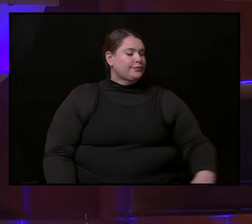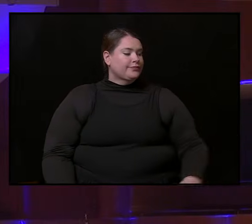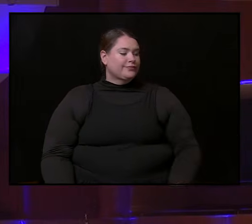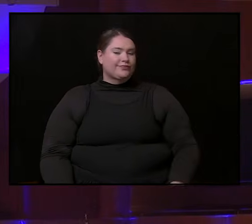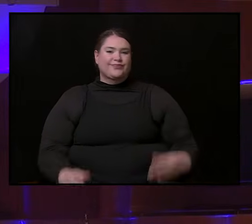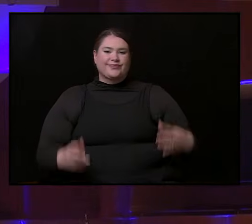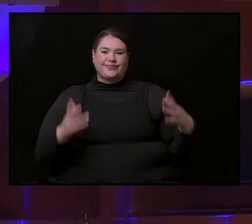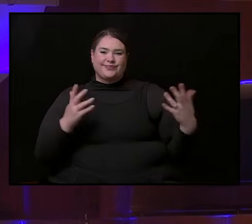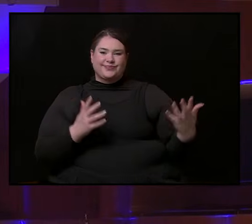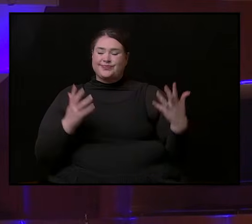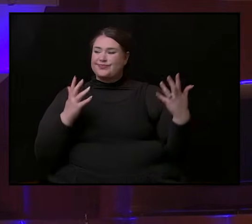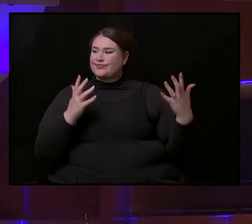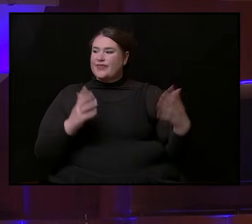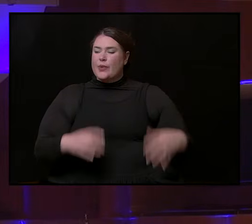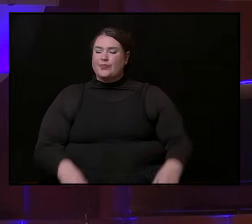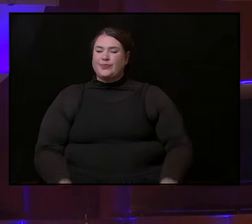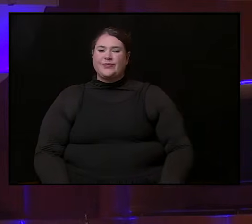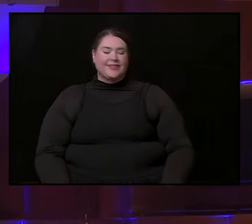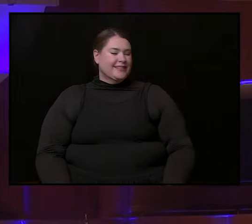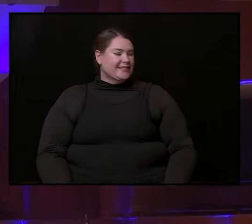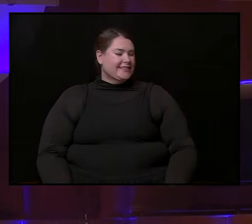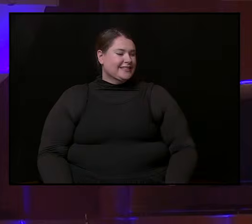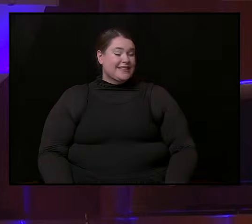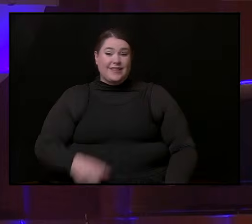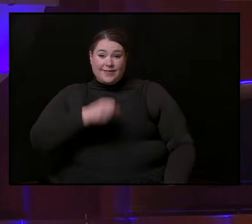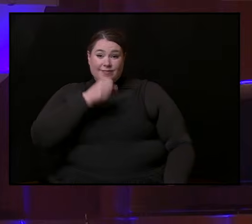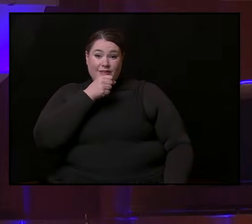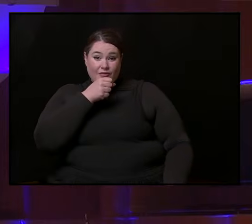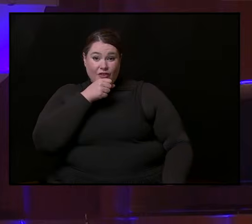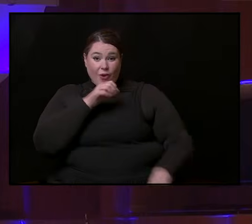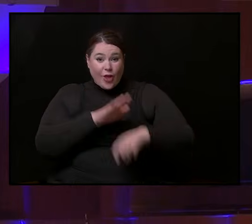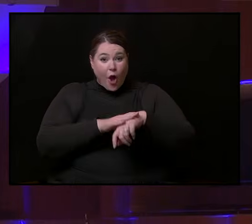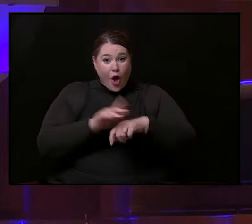Woo! Is the mic on?